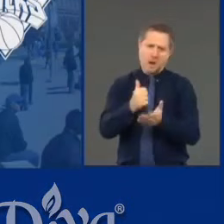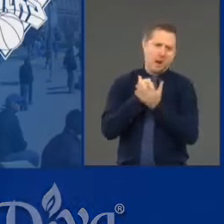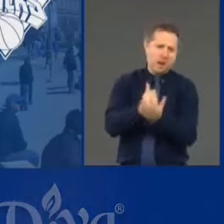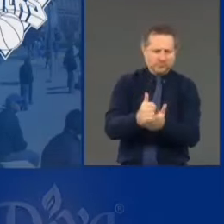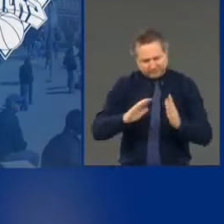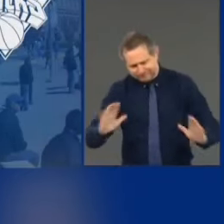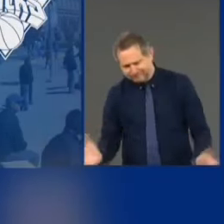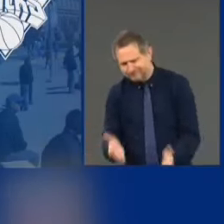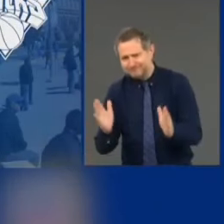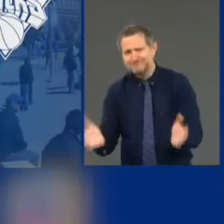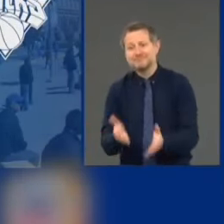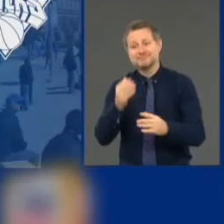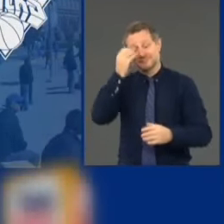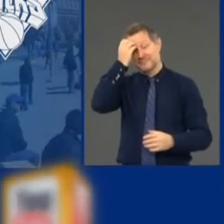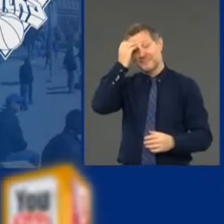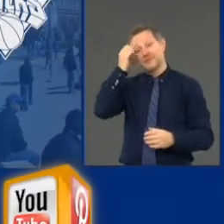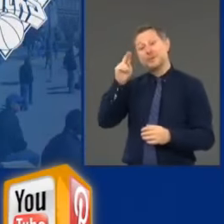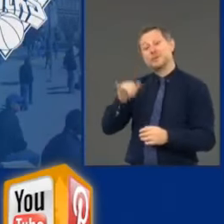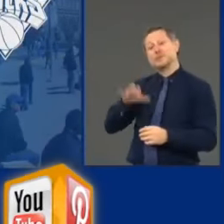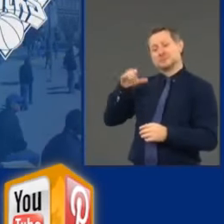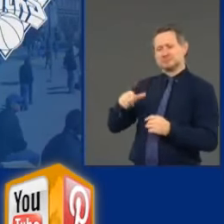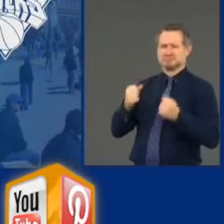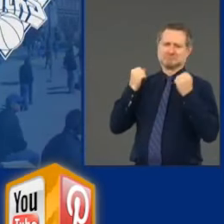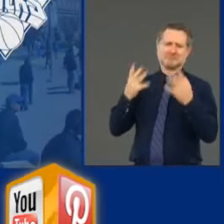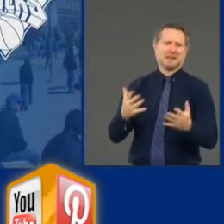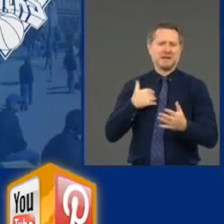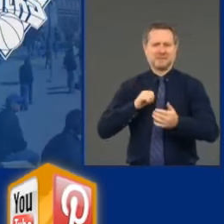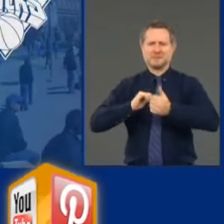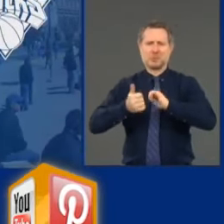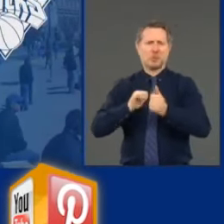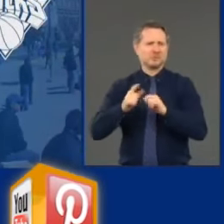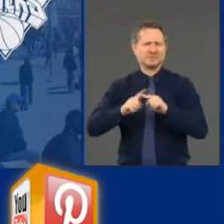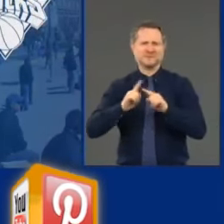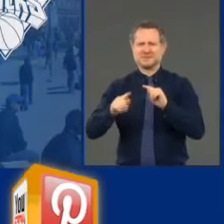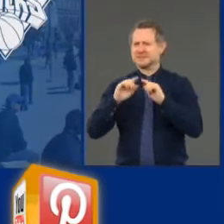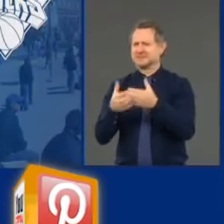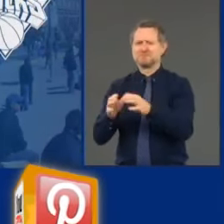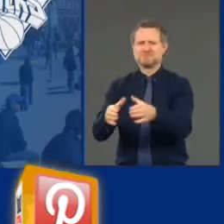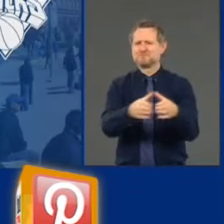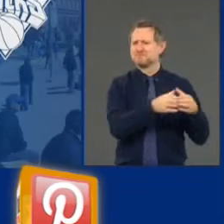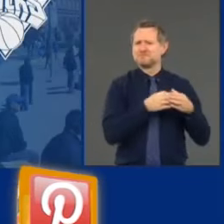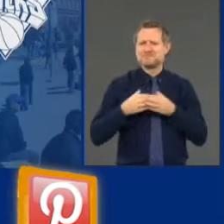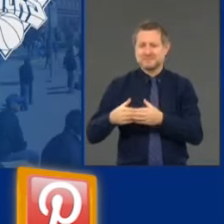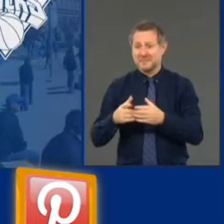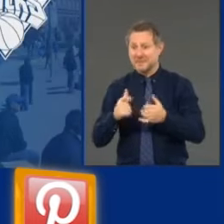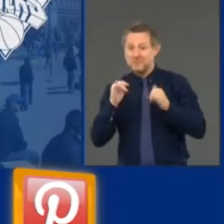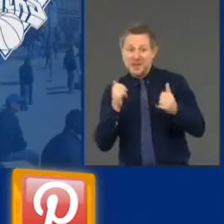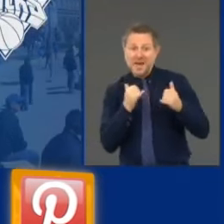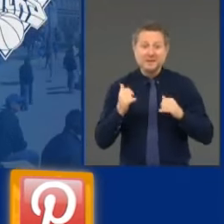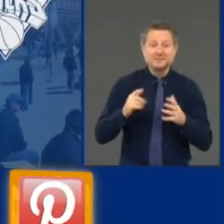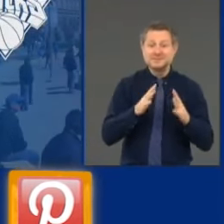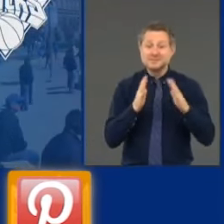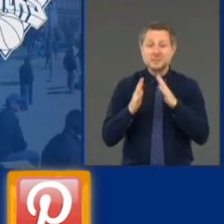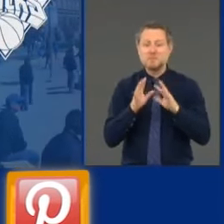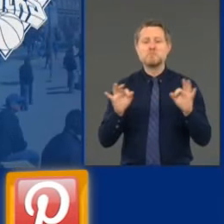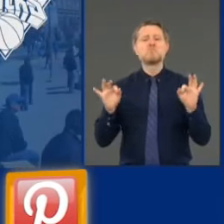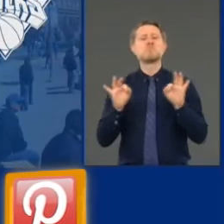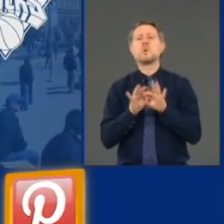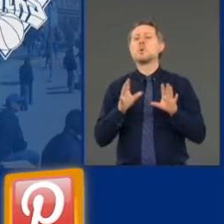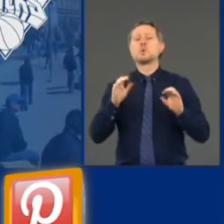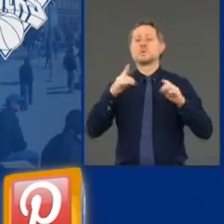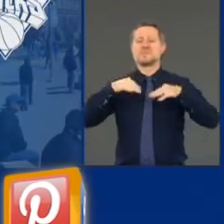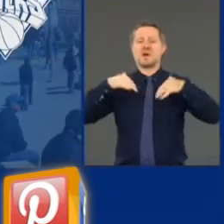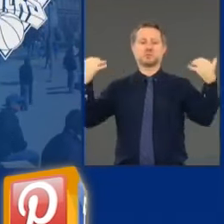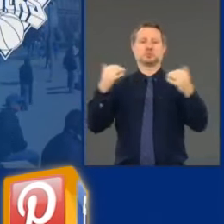number of sports teams. When a team plays, even if there's no one in the stands, it gets broadcast, and